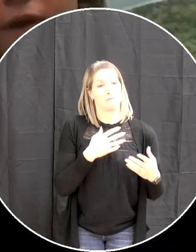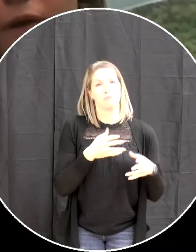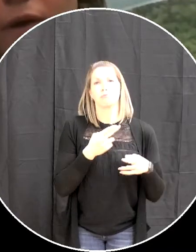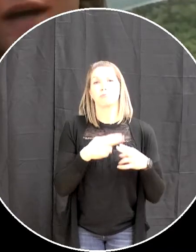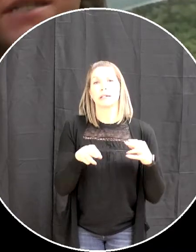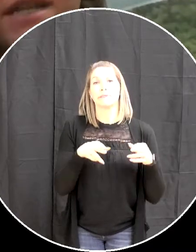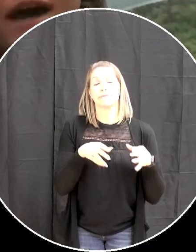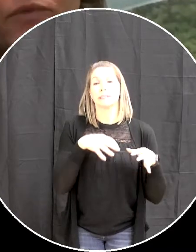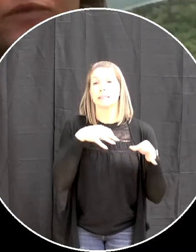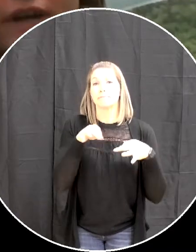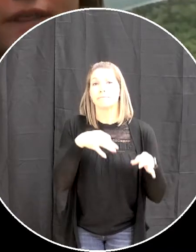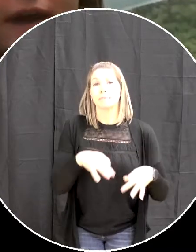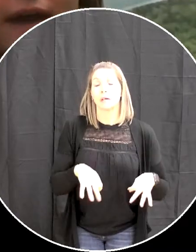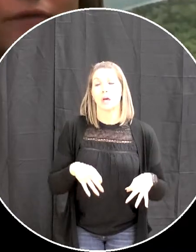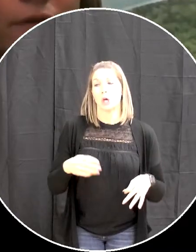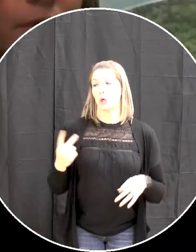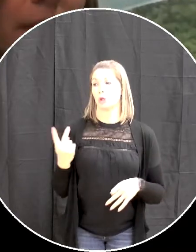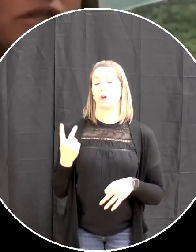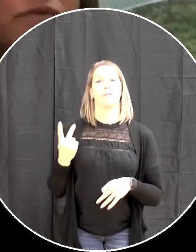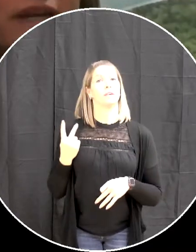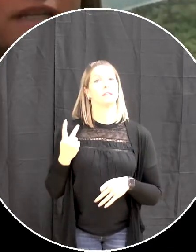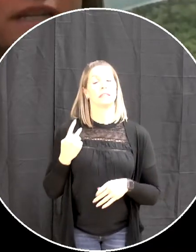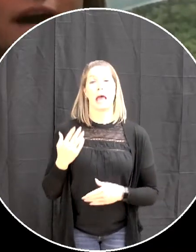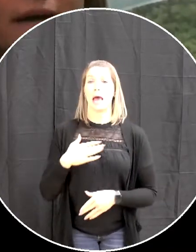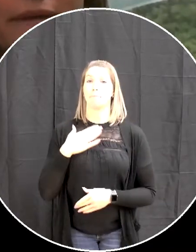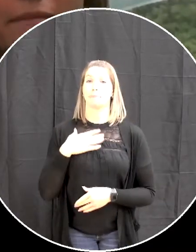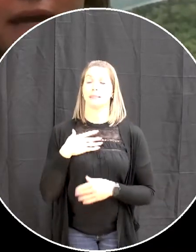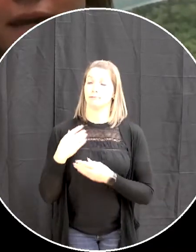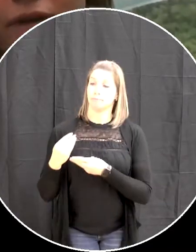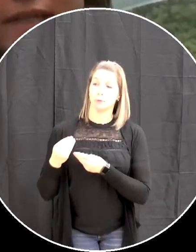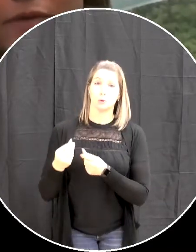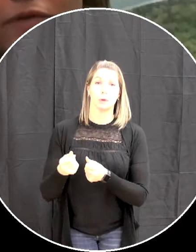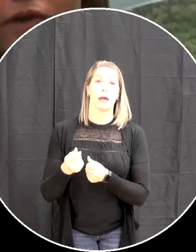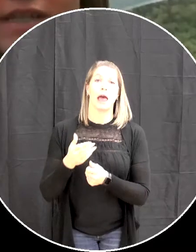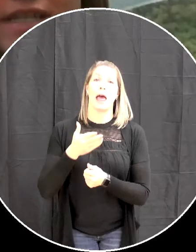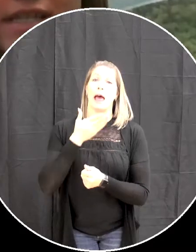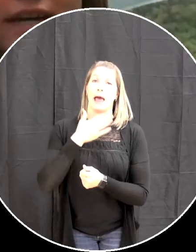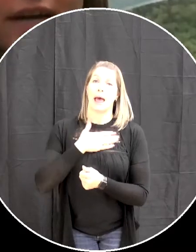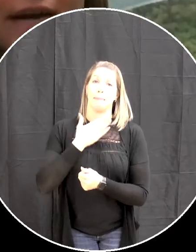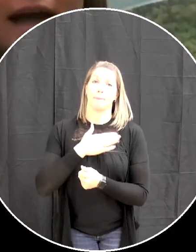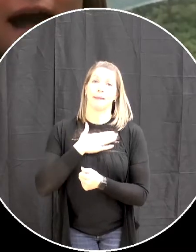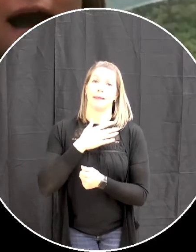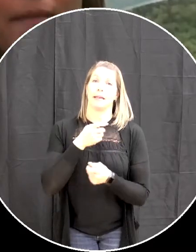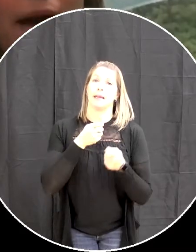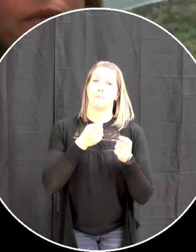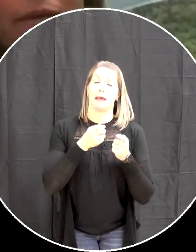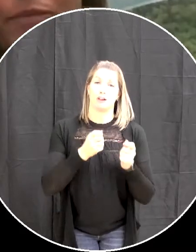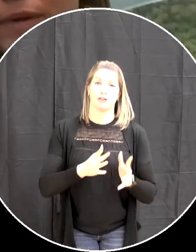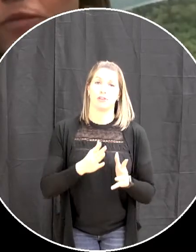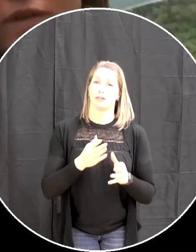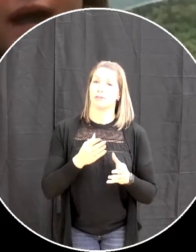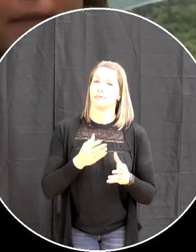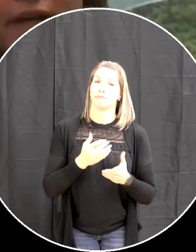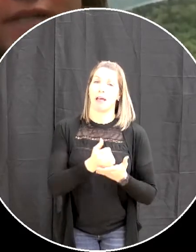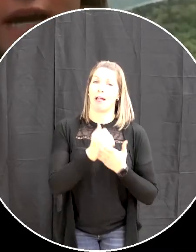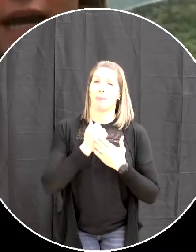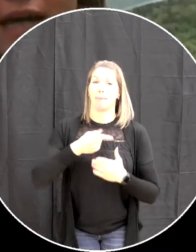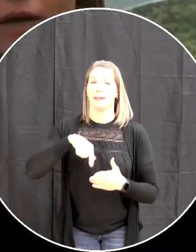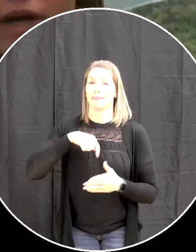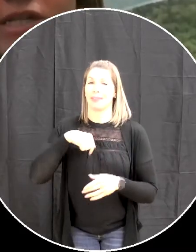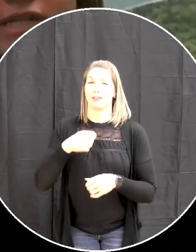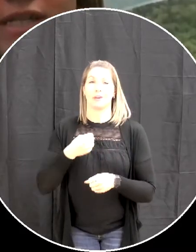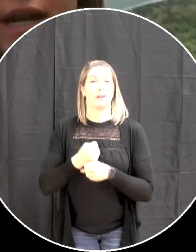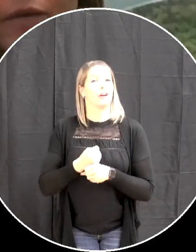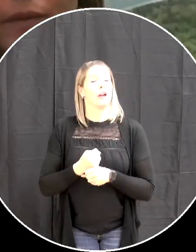everything went. We're very thankful for management in making it very smooth for us this year. And we'd be more than happy to take